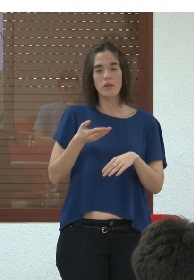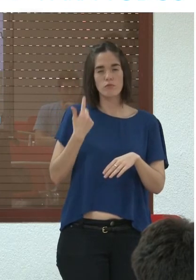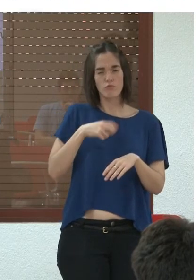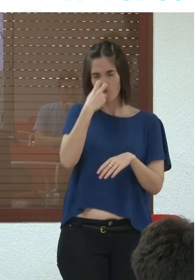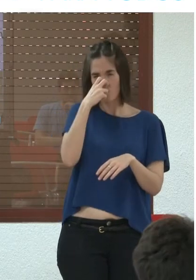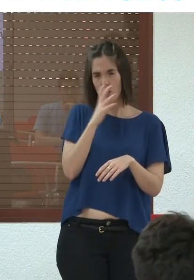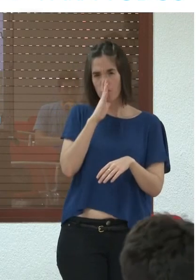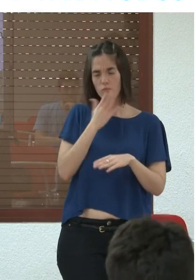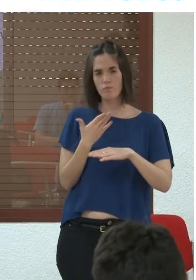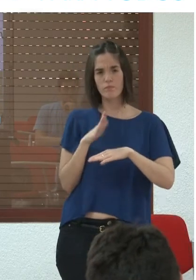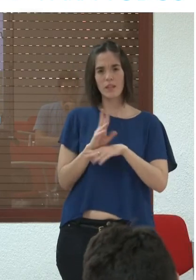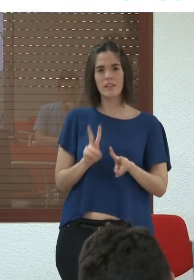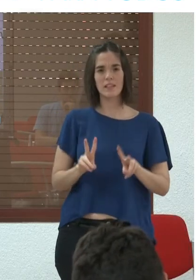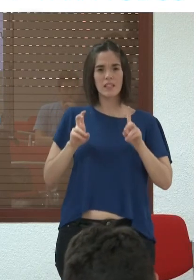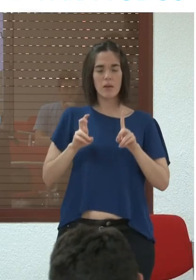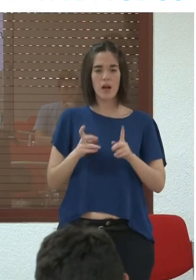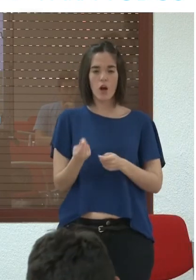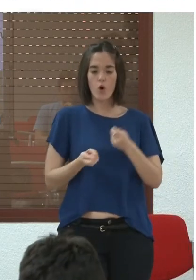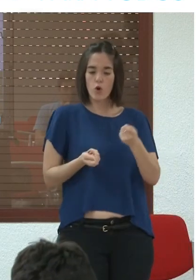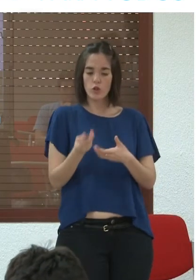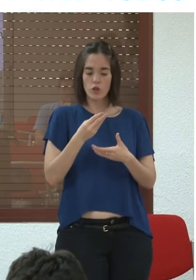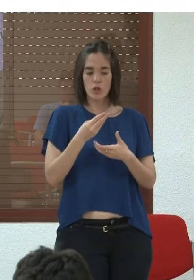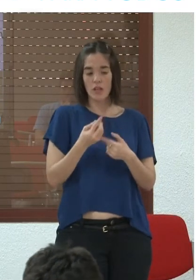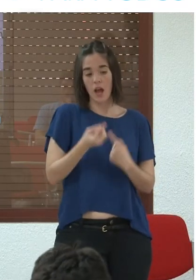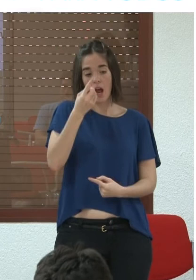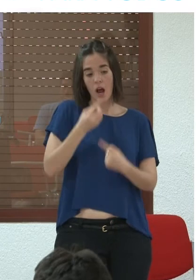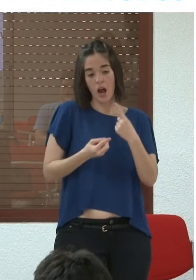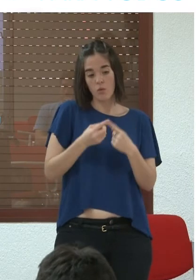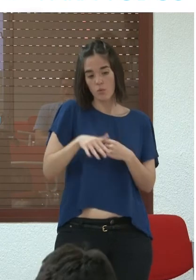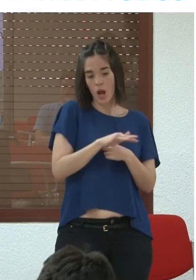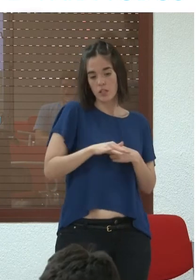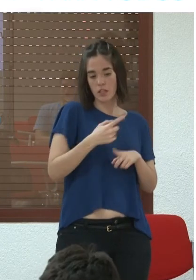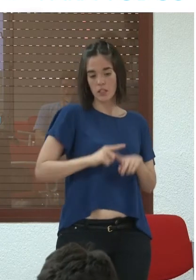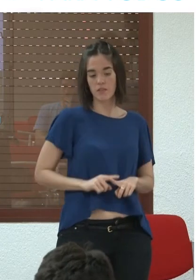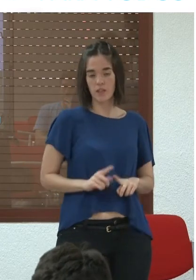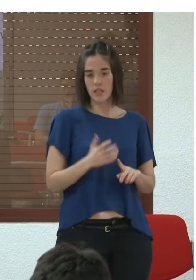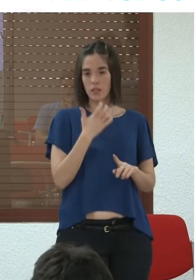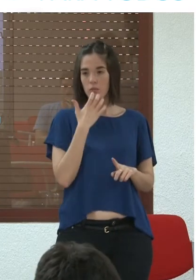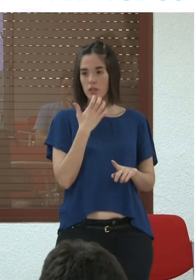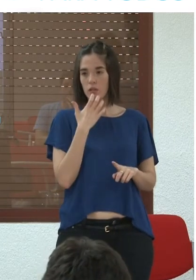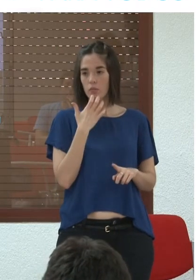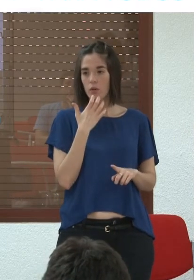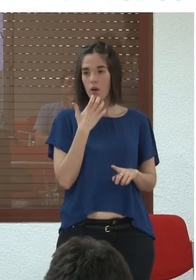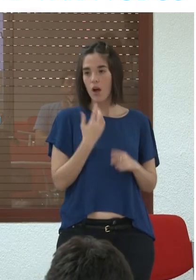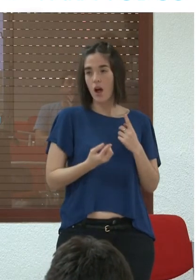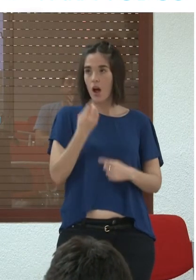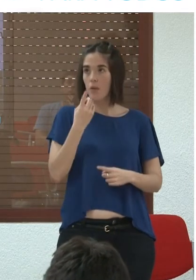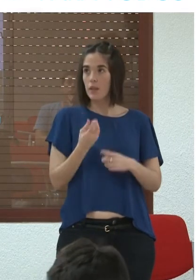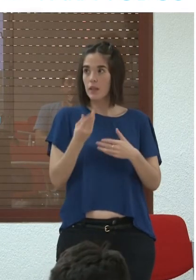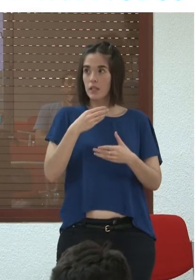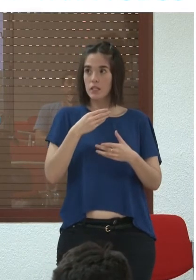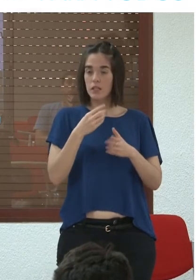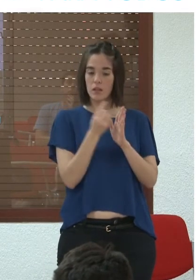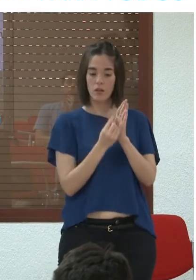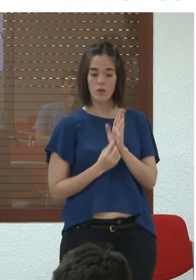es el tema de la regulación de ciertas, about the regulation of certain procedures que son admitidos por ciertas agencias that